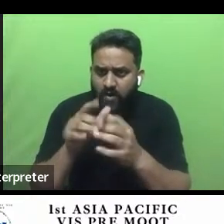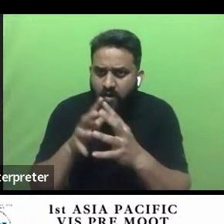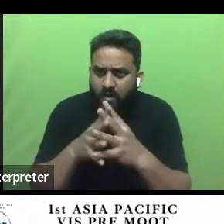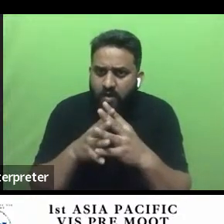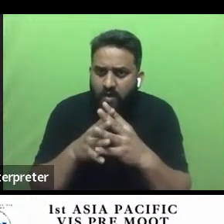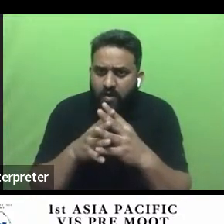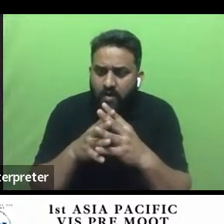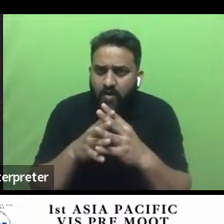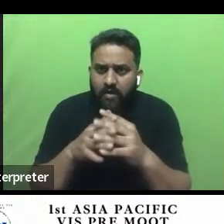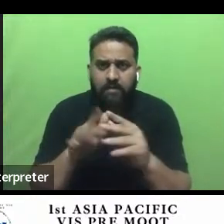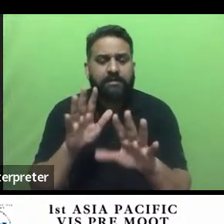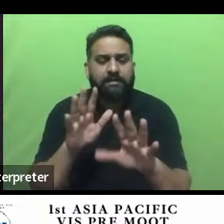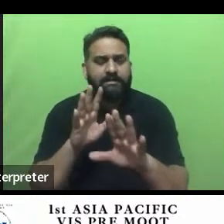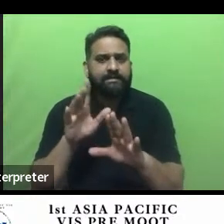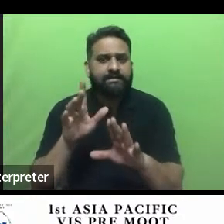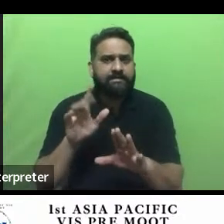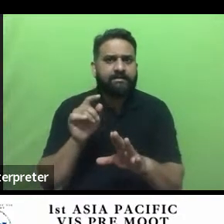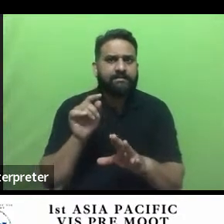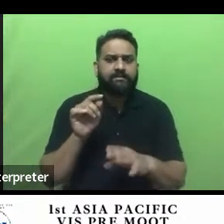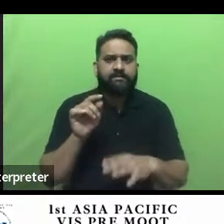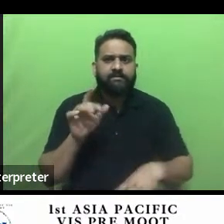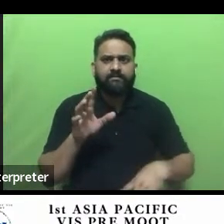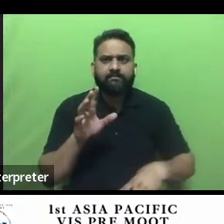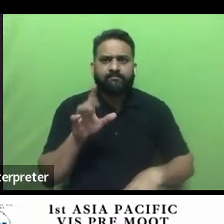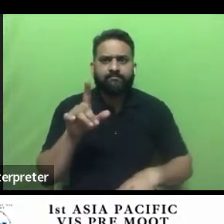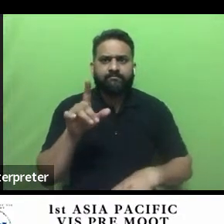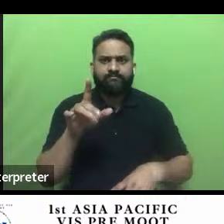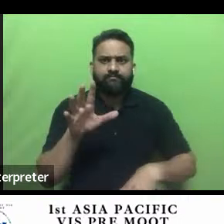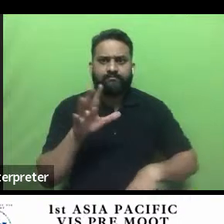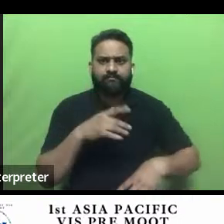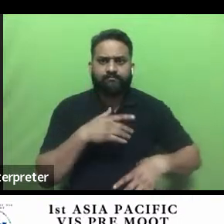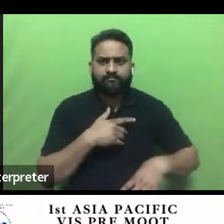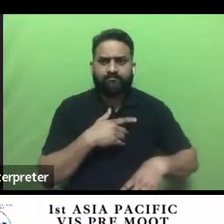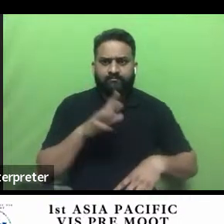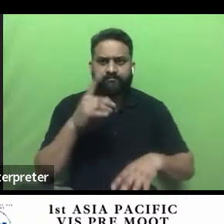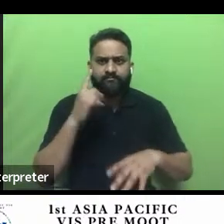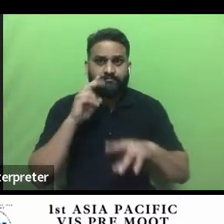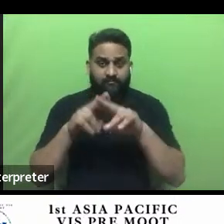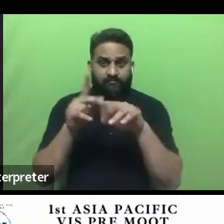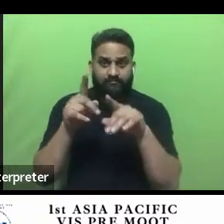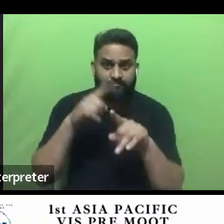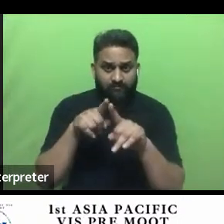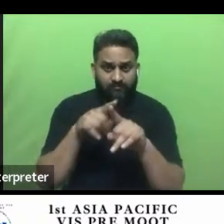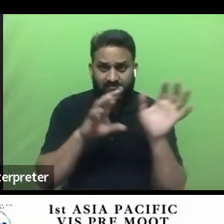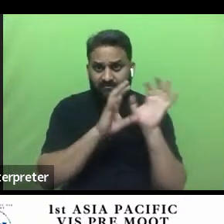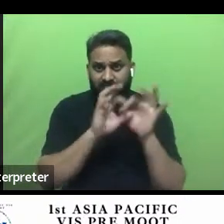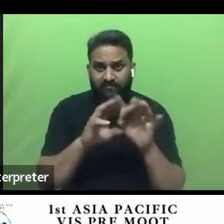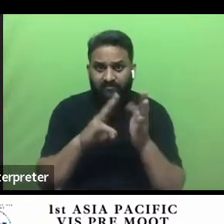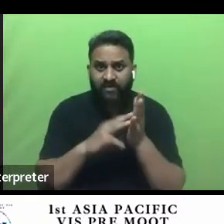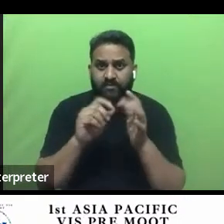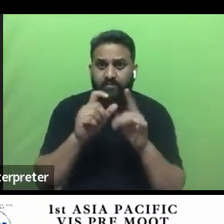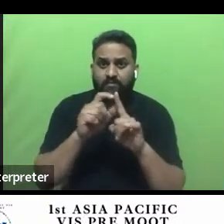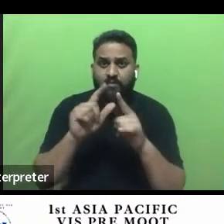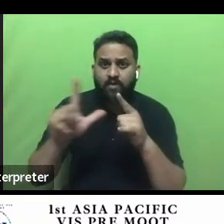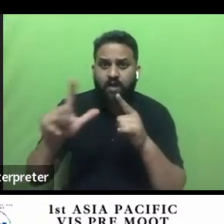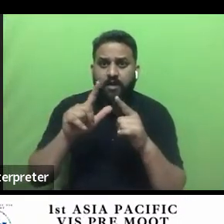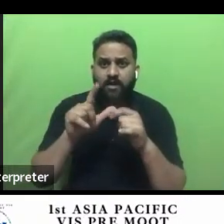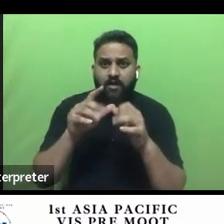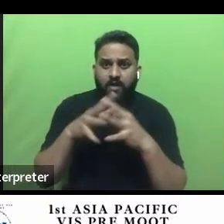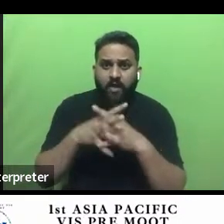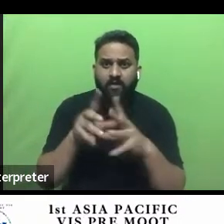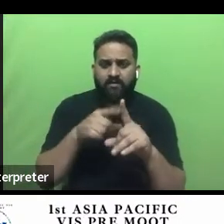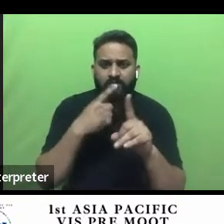Indeed, Madam Arbitrator. But I assume that you are referring to the model law in its implementation to